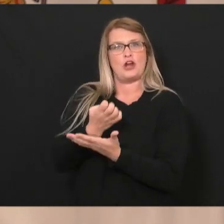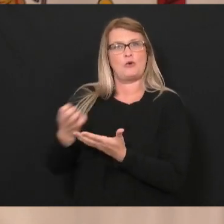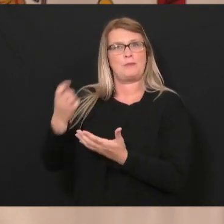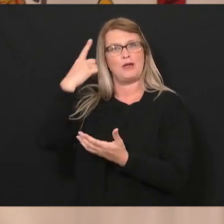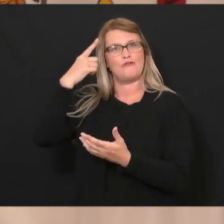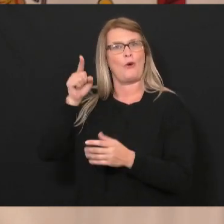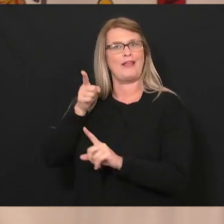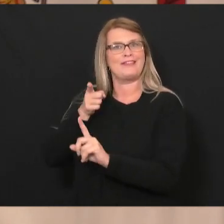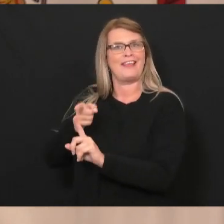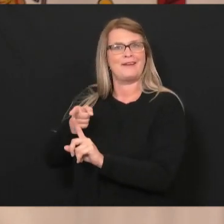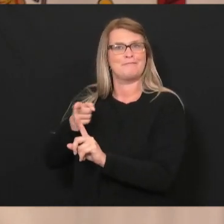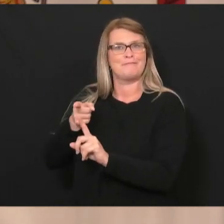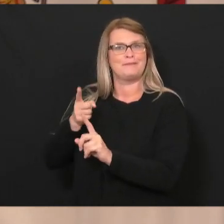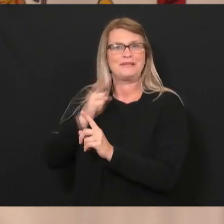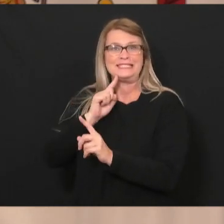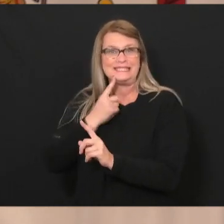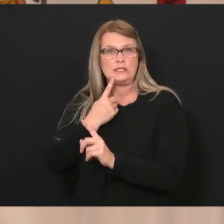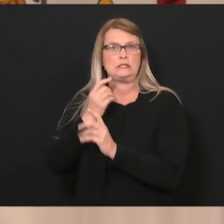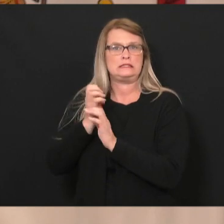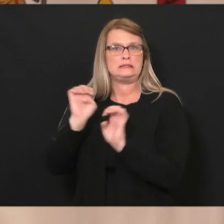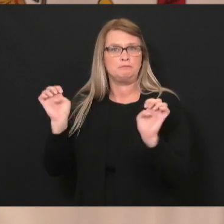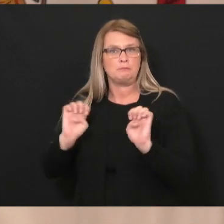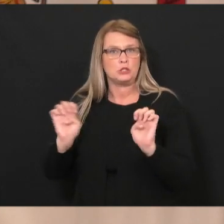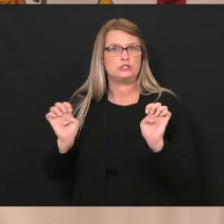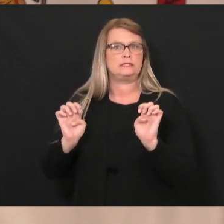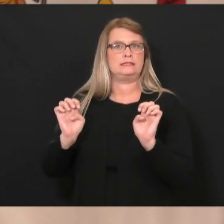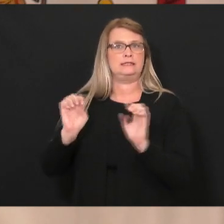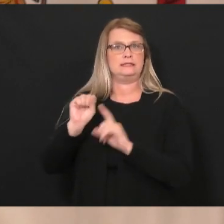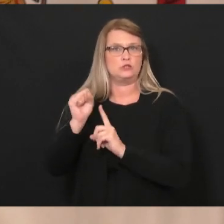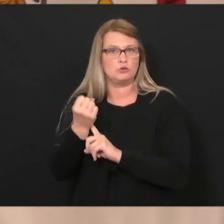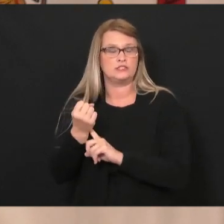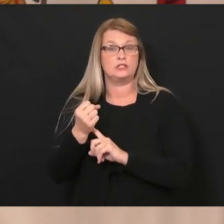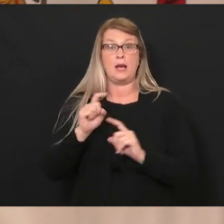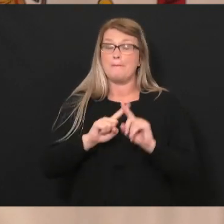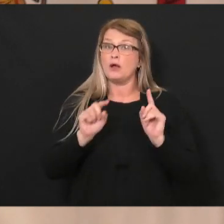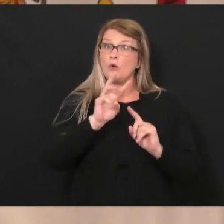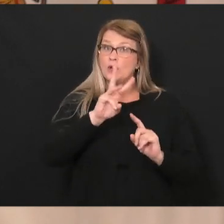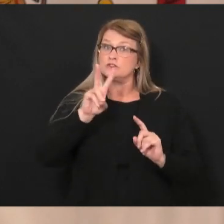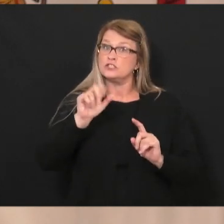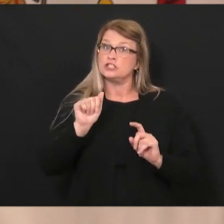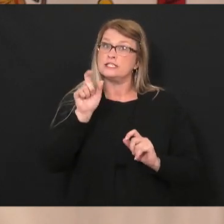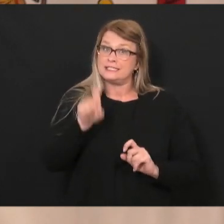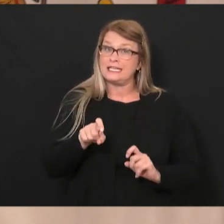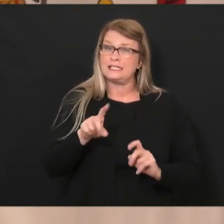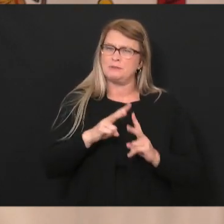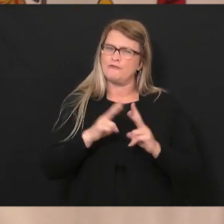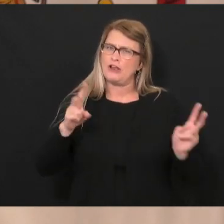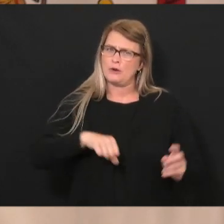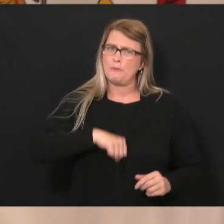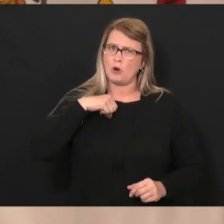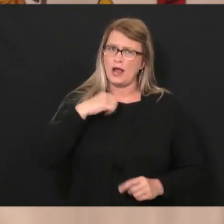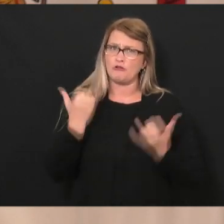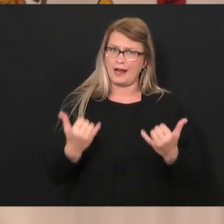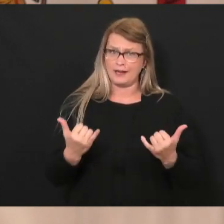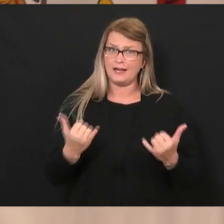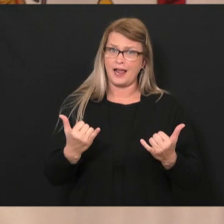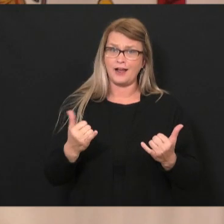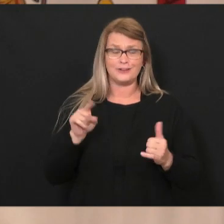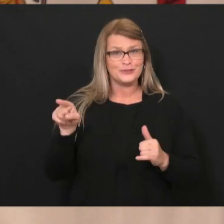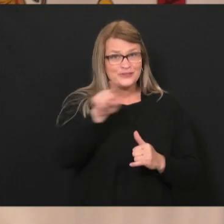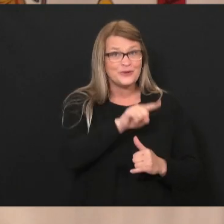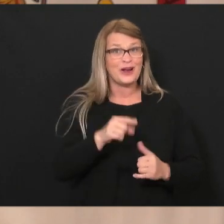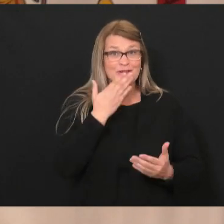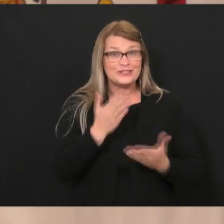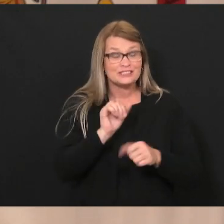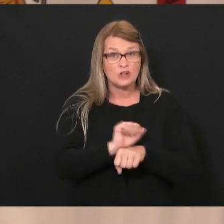we're still short on that and everything, but West Virginians need to be really proud of themselves right now. They're doing a good